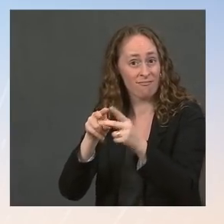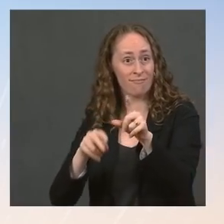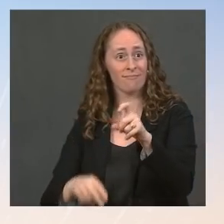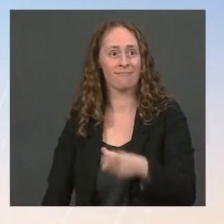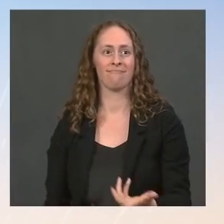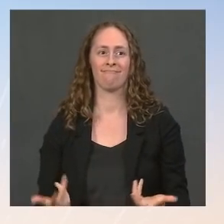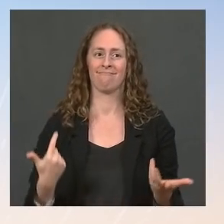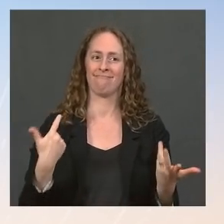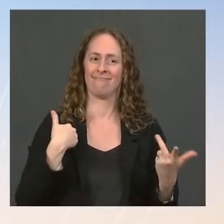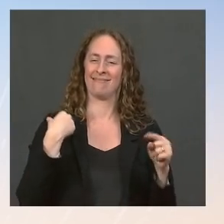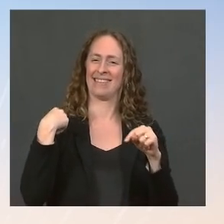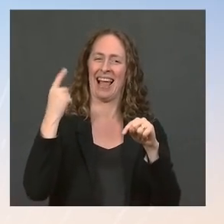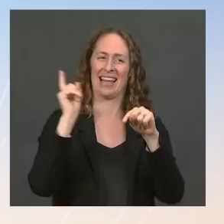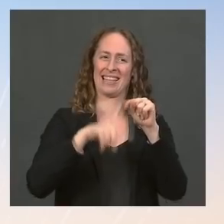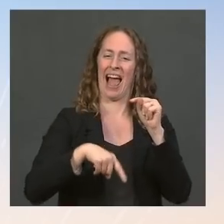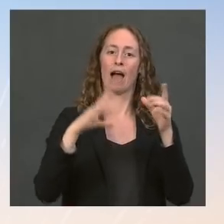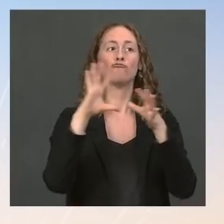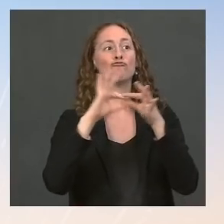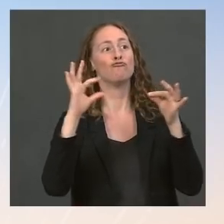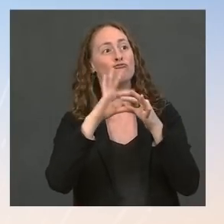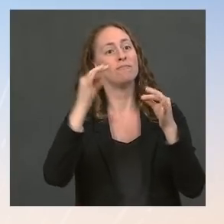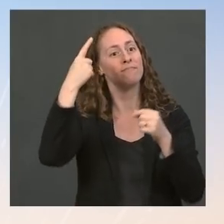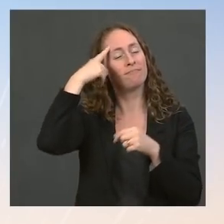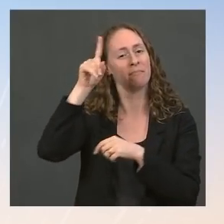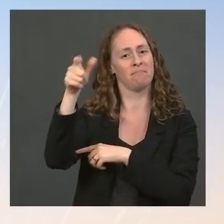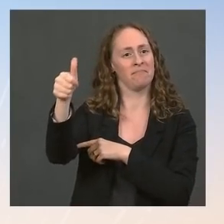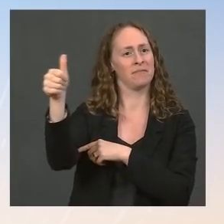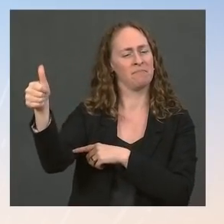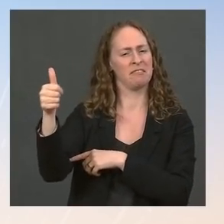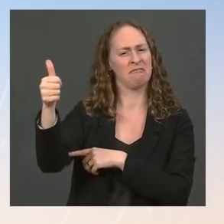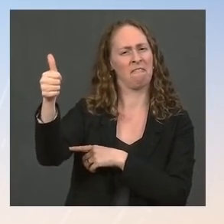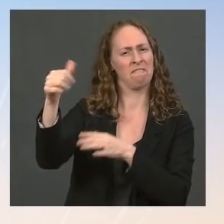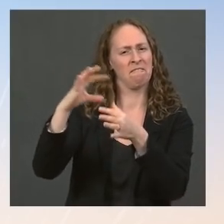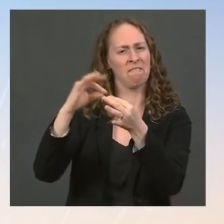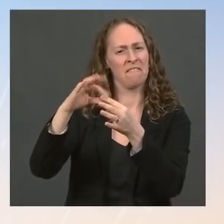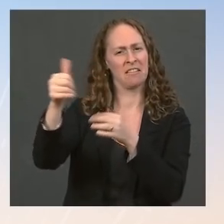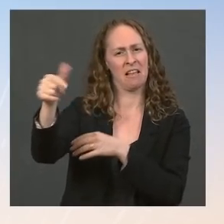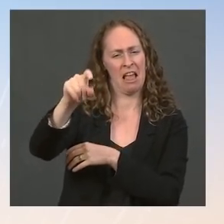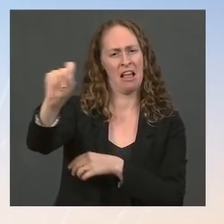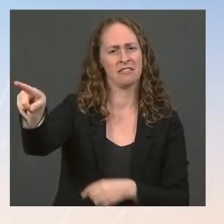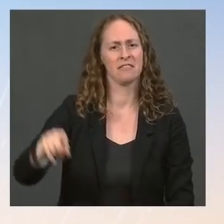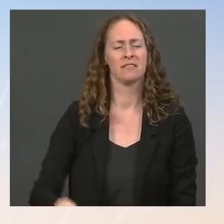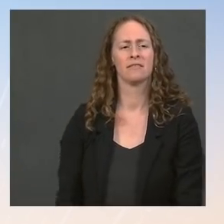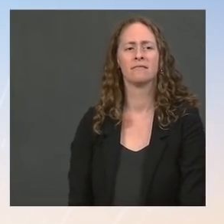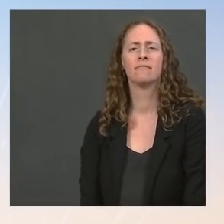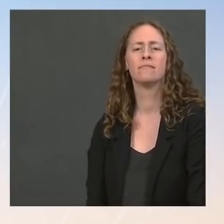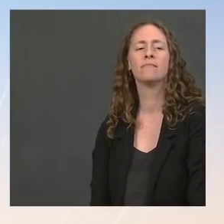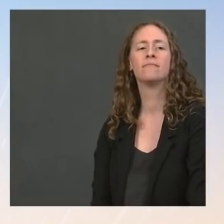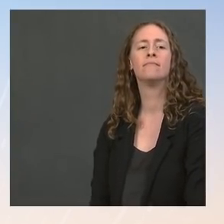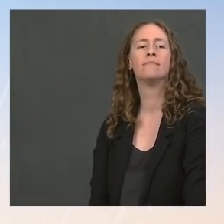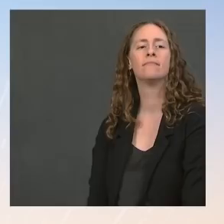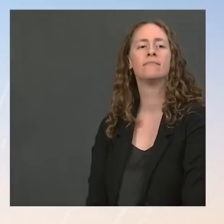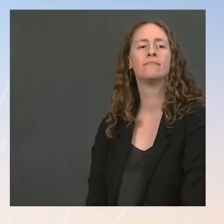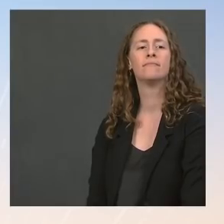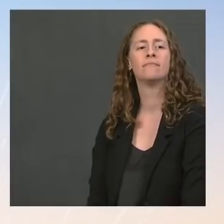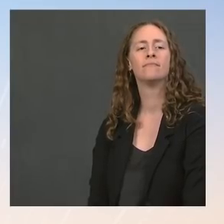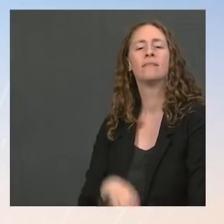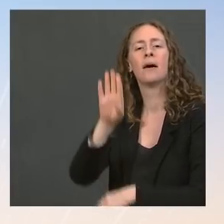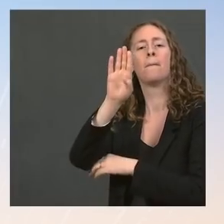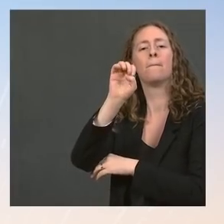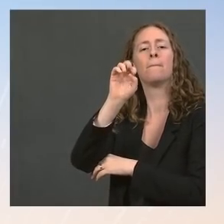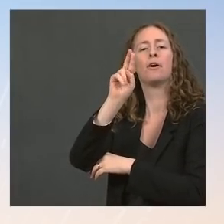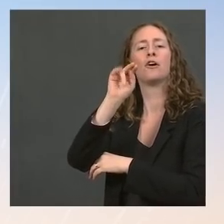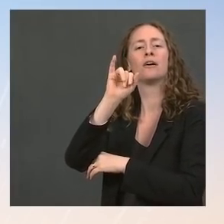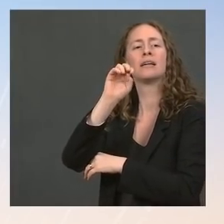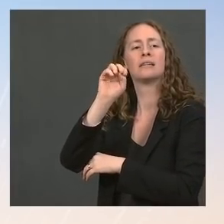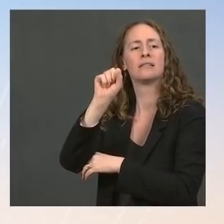across the finish line. They can speak to that. I'll let them do that. Well, go ahead. To follow up on that, it seems like Bernie Sanders is throwing a monkey wrench into all this by encouraging.